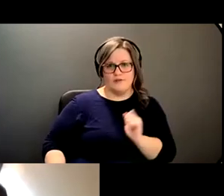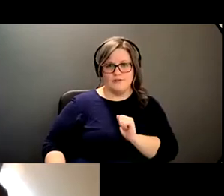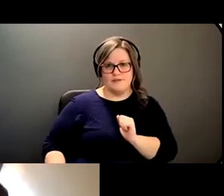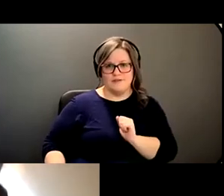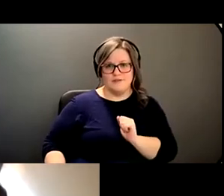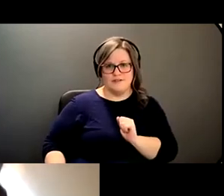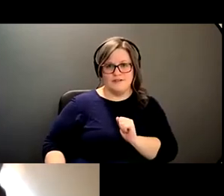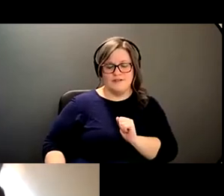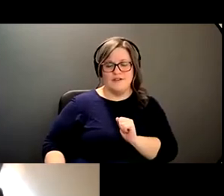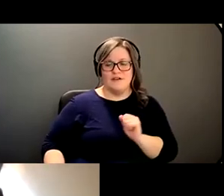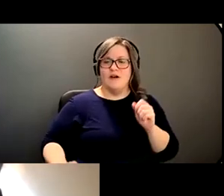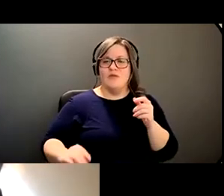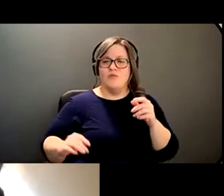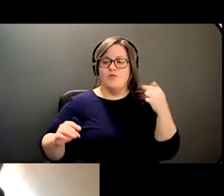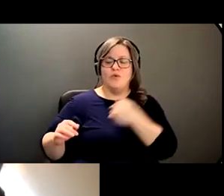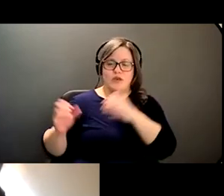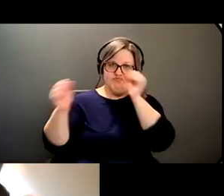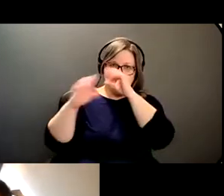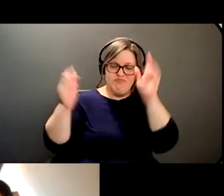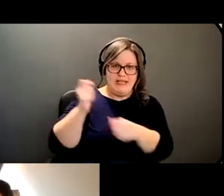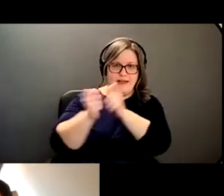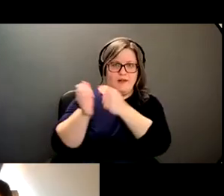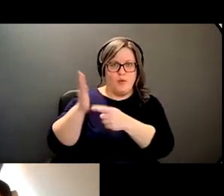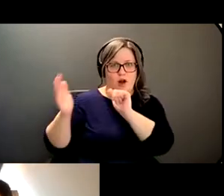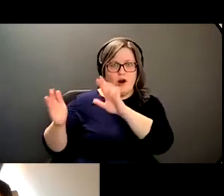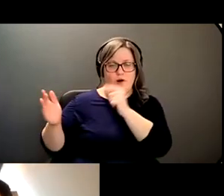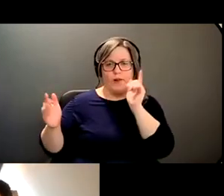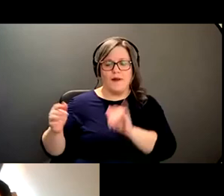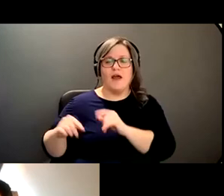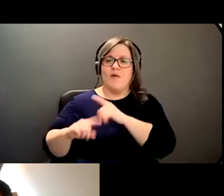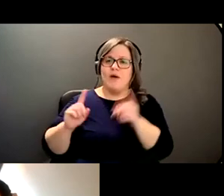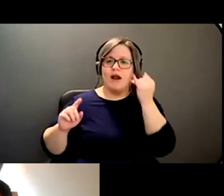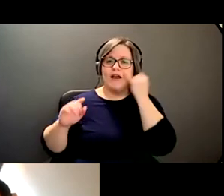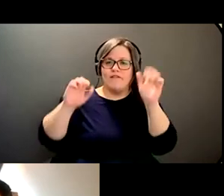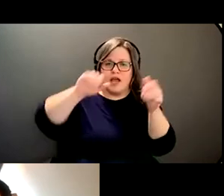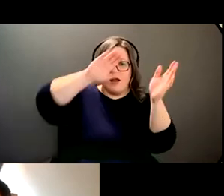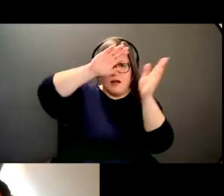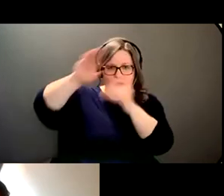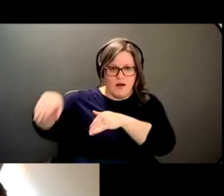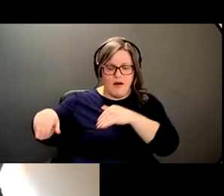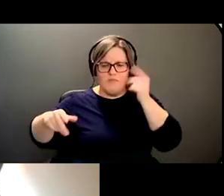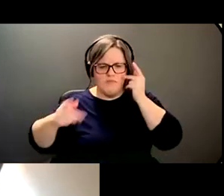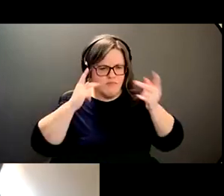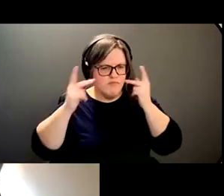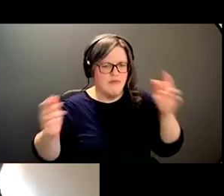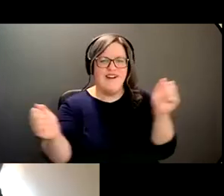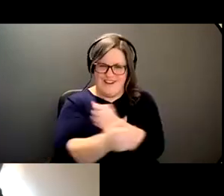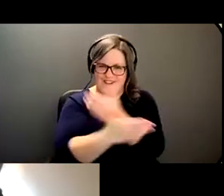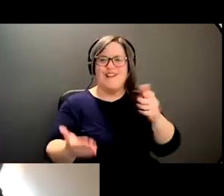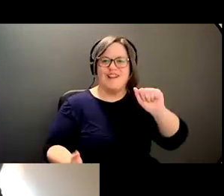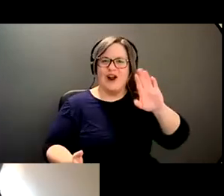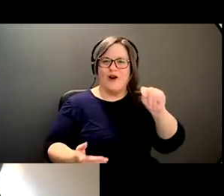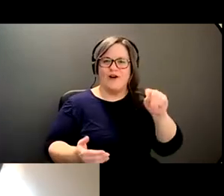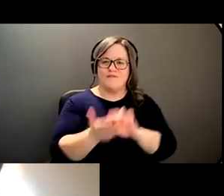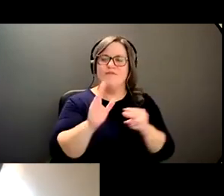less surveillance. And I think that might be one of the more magical things about it, but also accessibility in terms